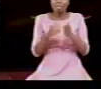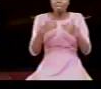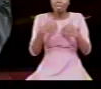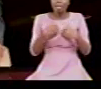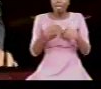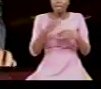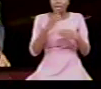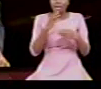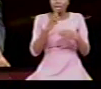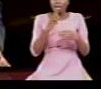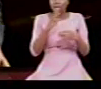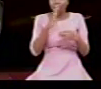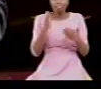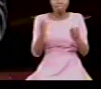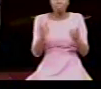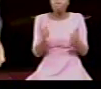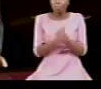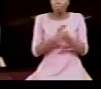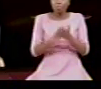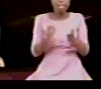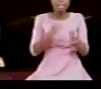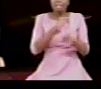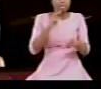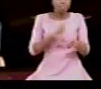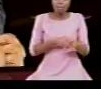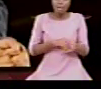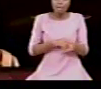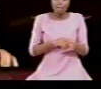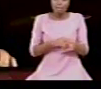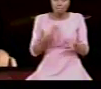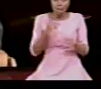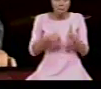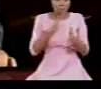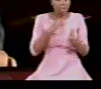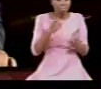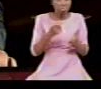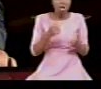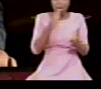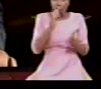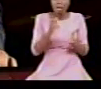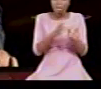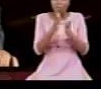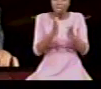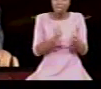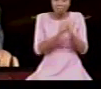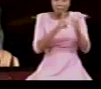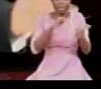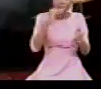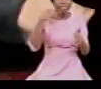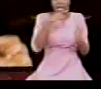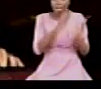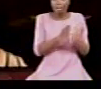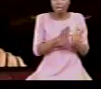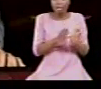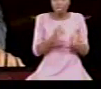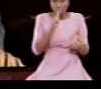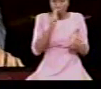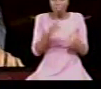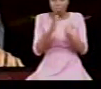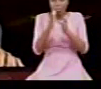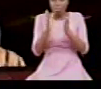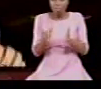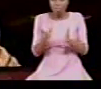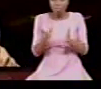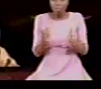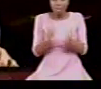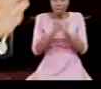I've been bastardized. Becomes a misnomer. What are you? I'm a Christian. Meanwhile, it's a liar. I'm a Christian. Meanwhile,